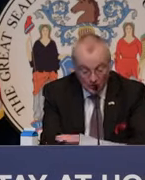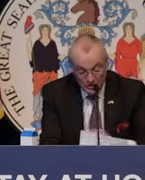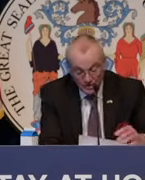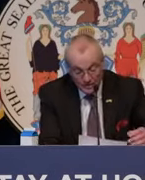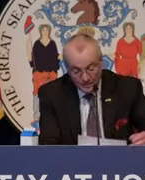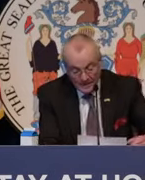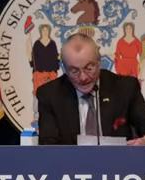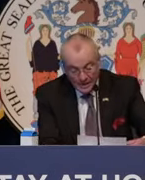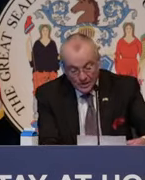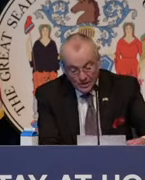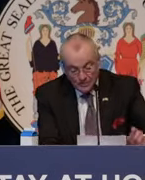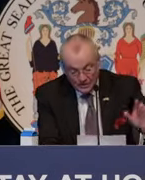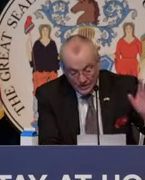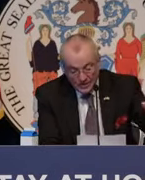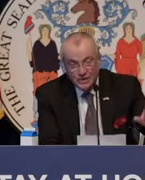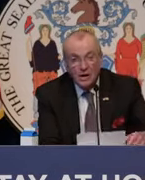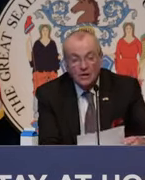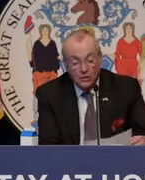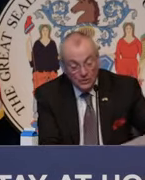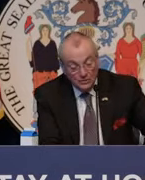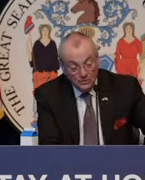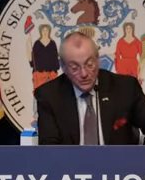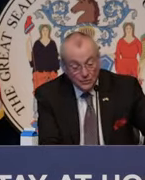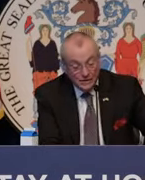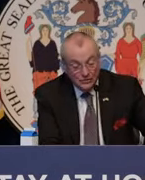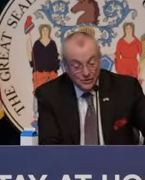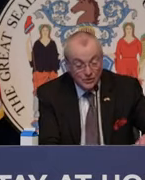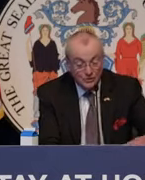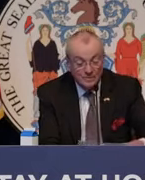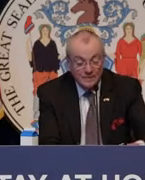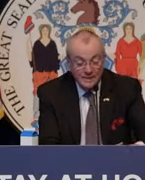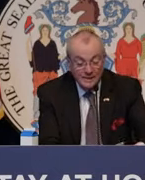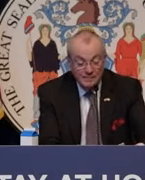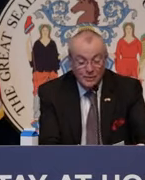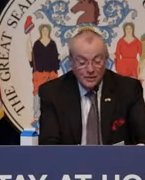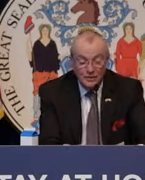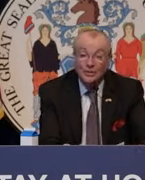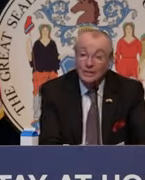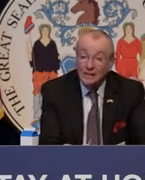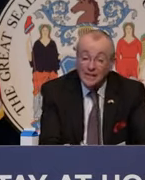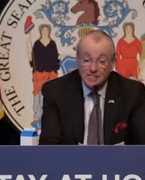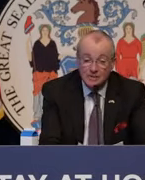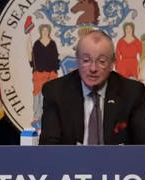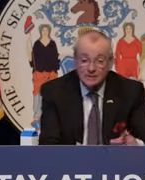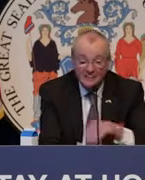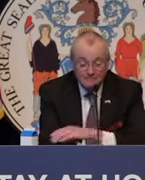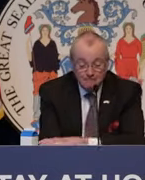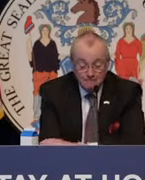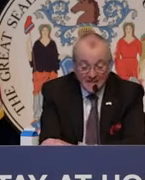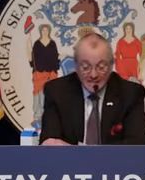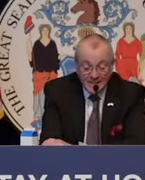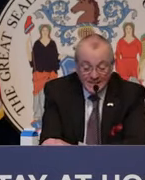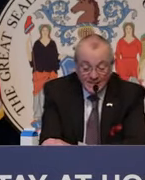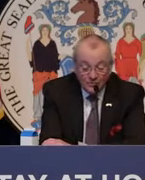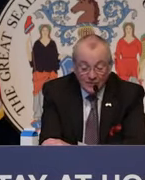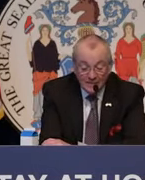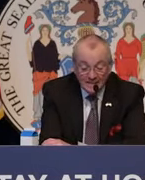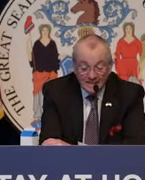in Orange. She put teaching on hold to raise her children, but returned to the classroom